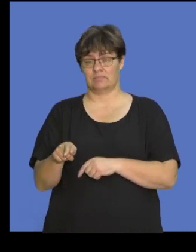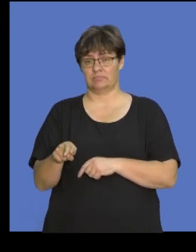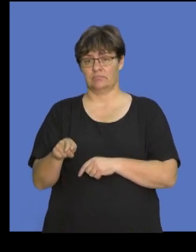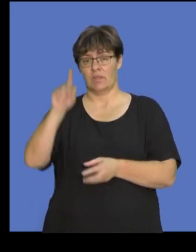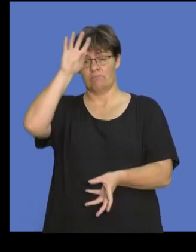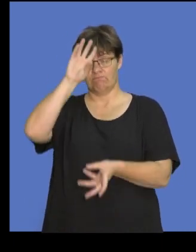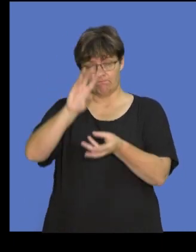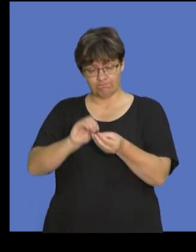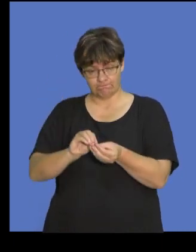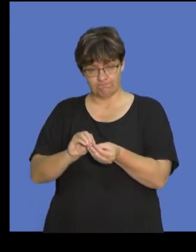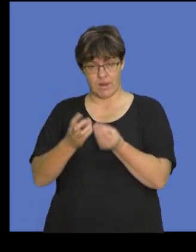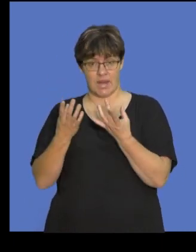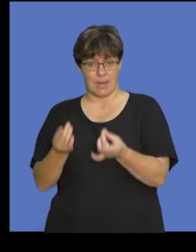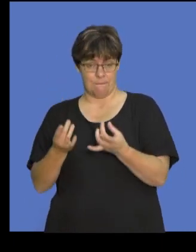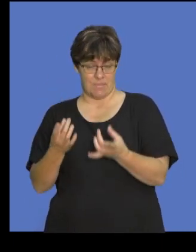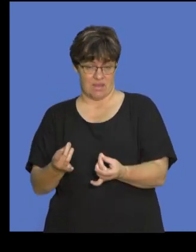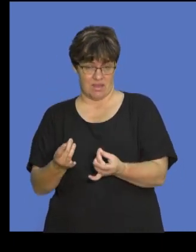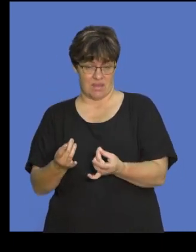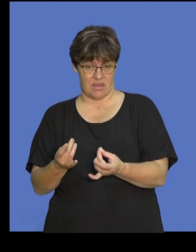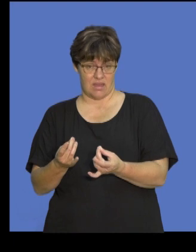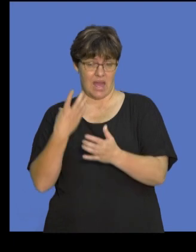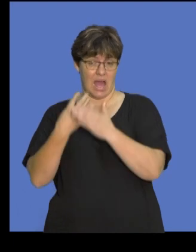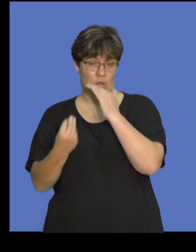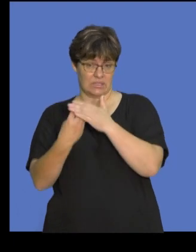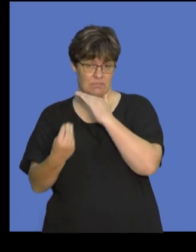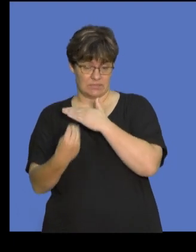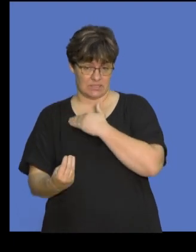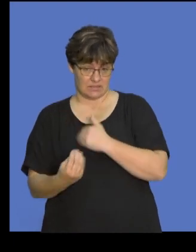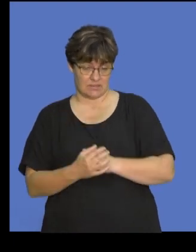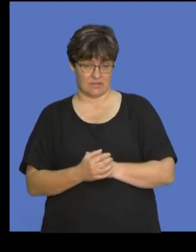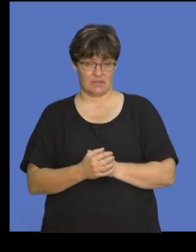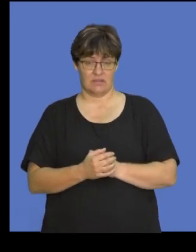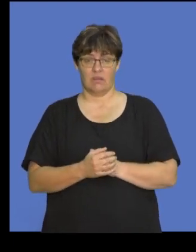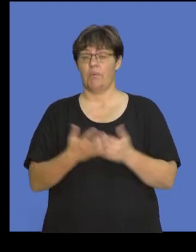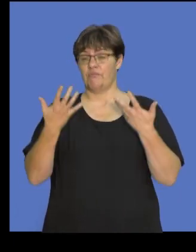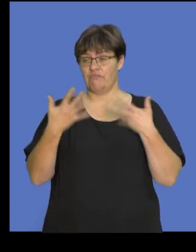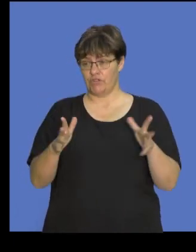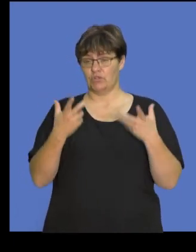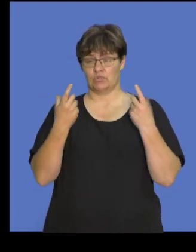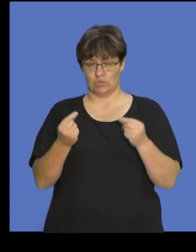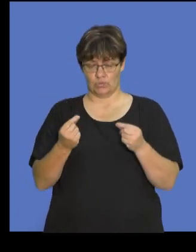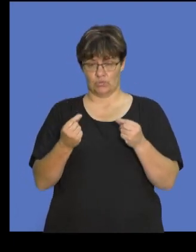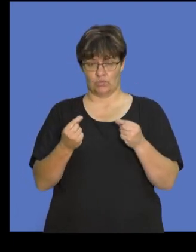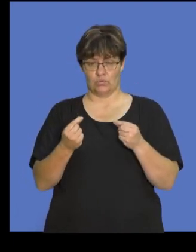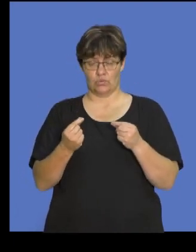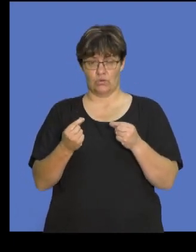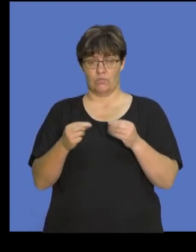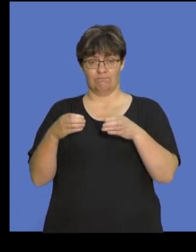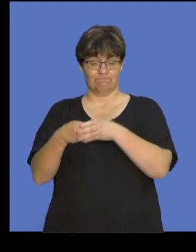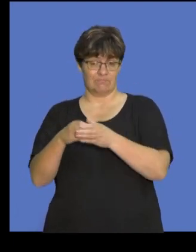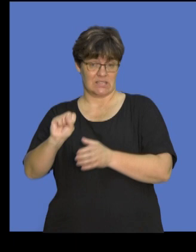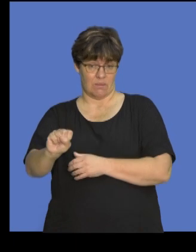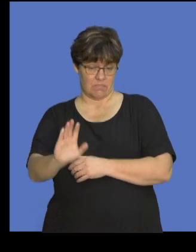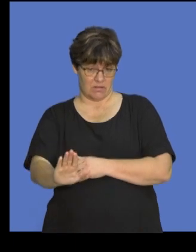the total number of outcomes that we've got, that we've done in our sample. So these are